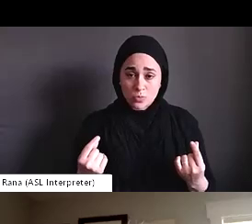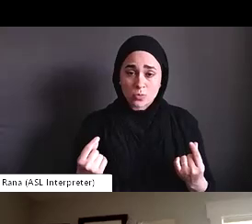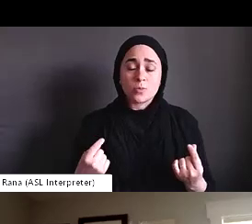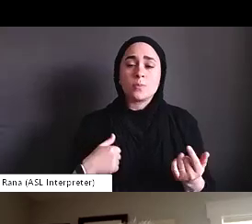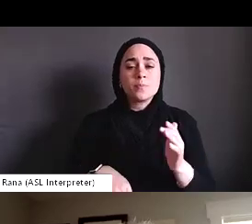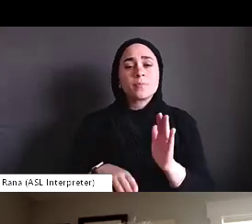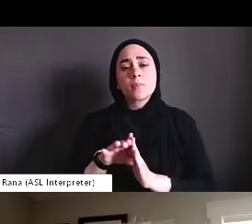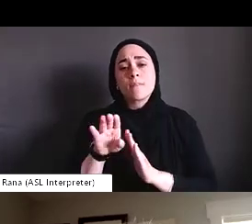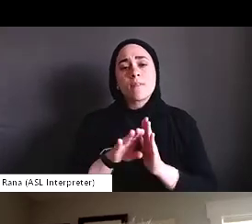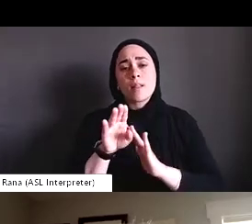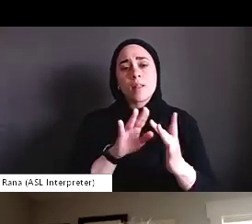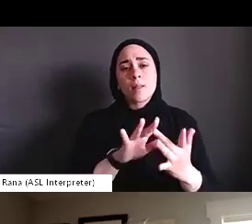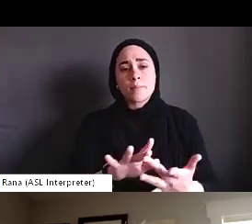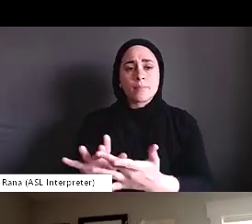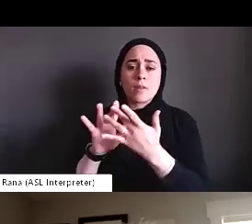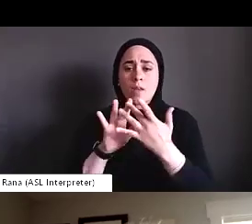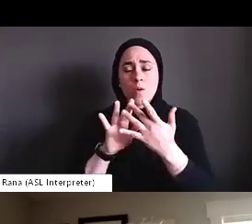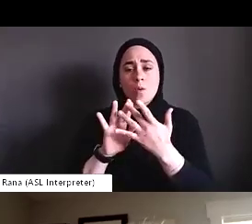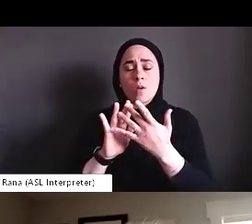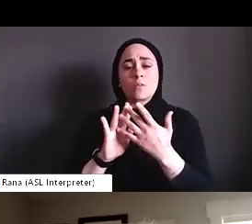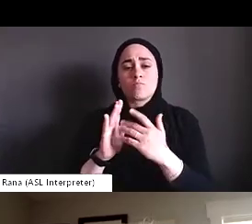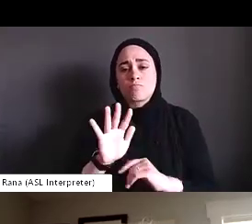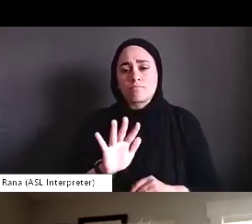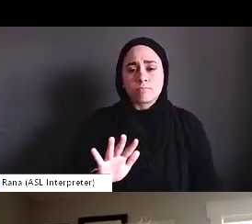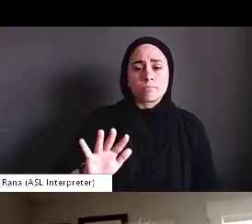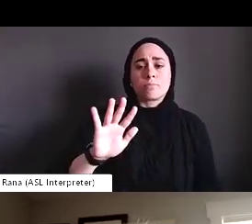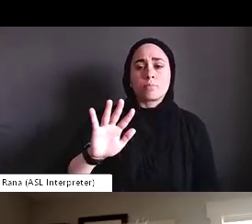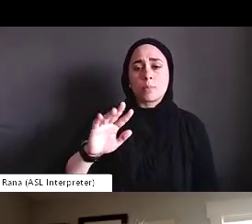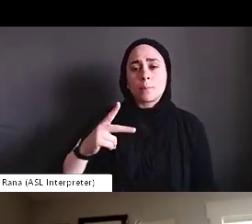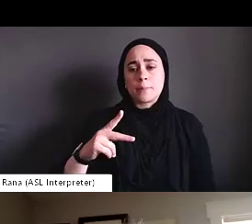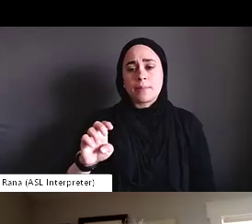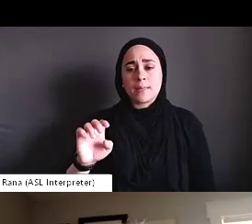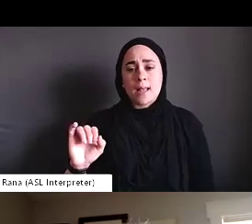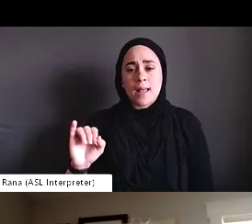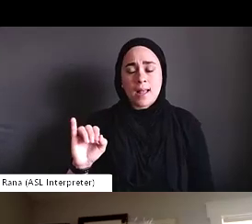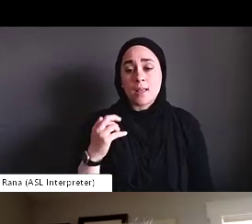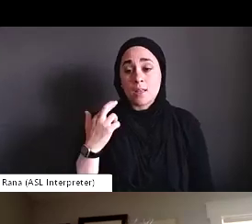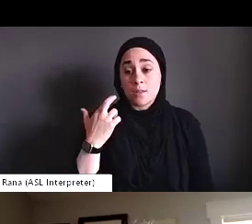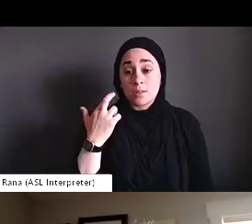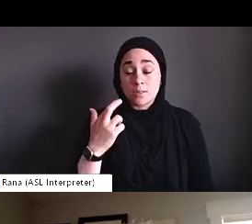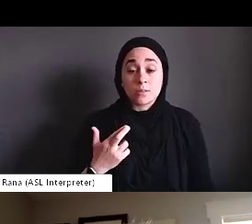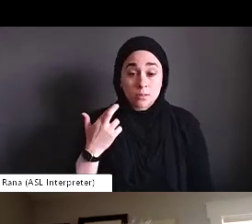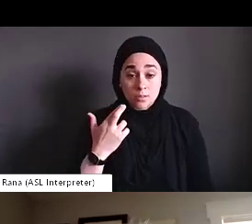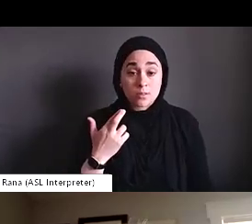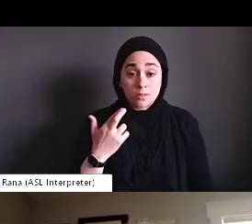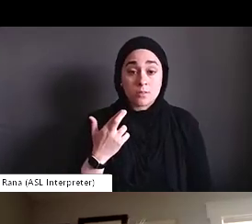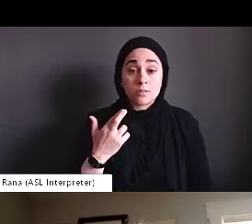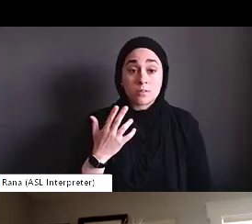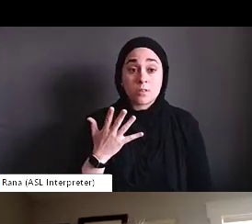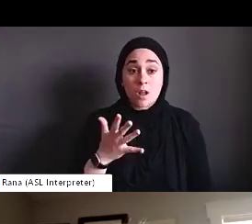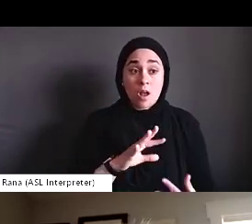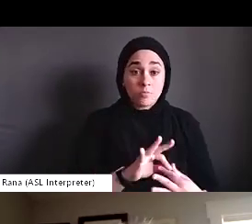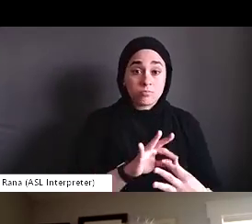develop networks across our province because it is the networks out there,